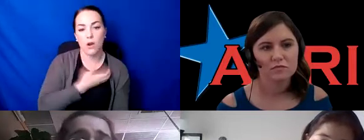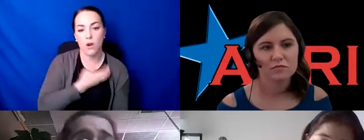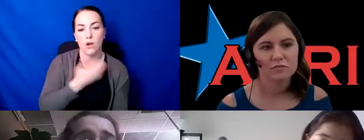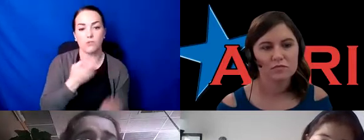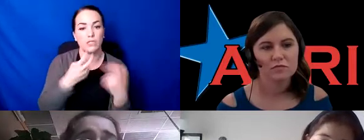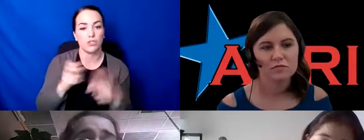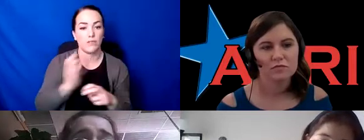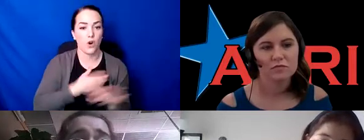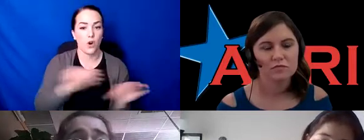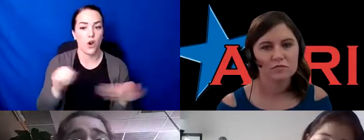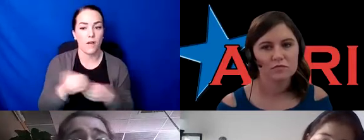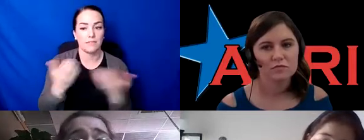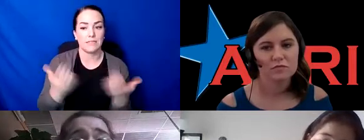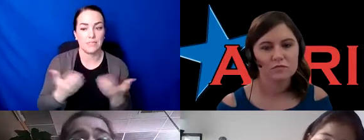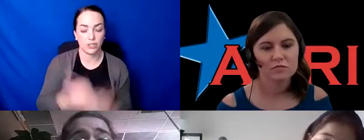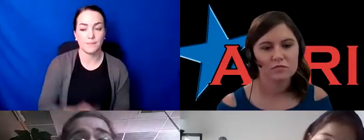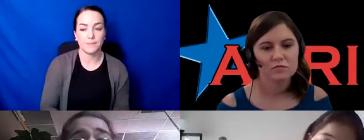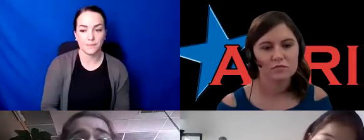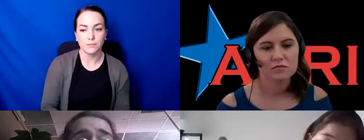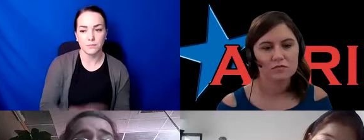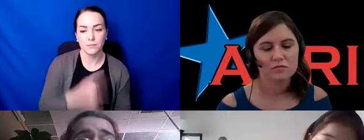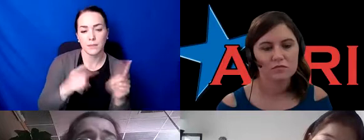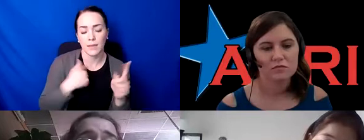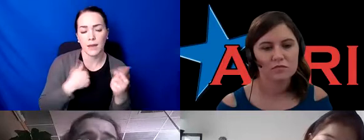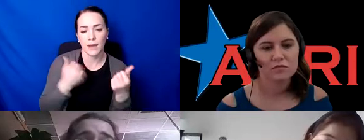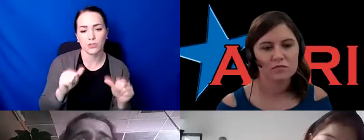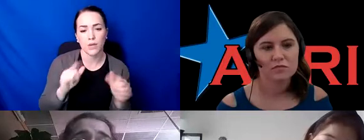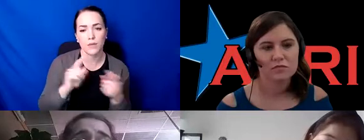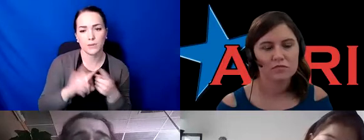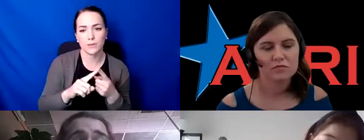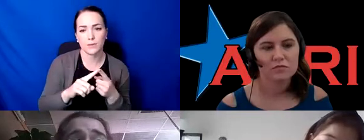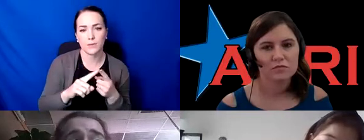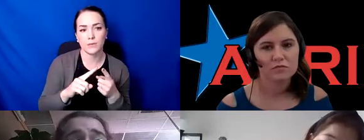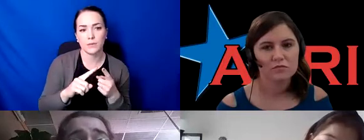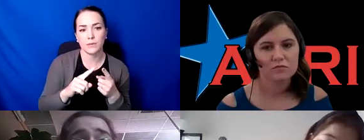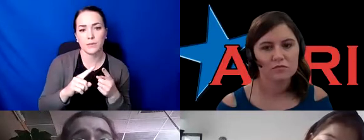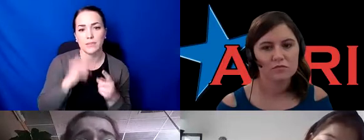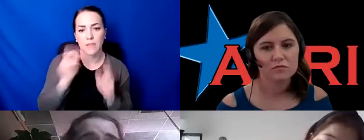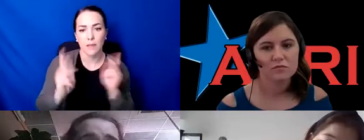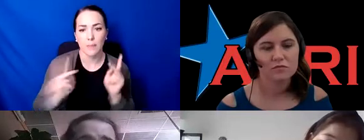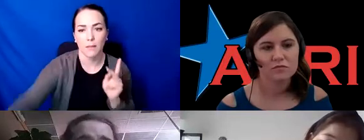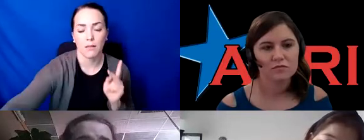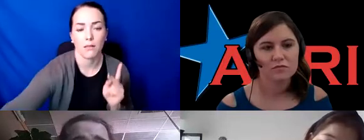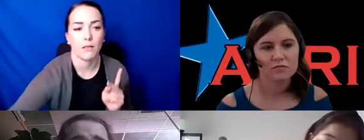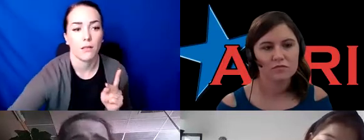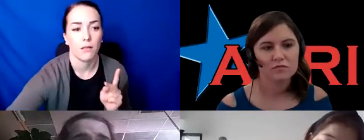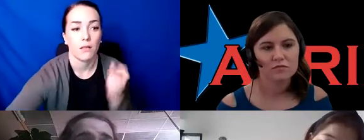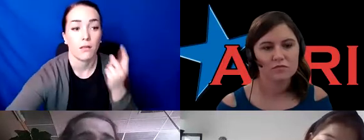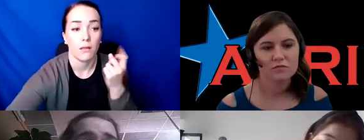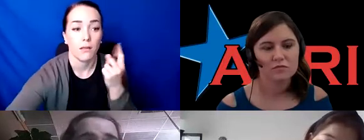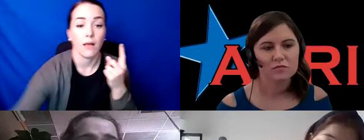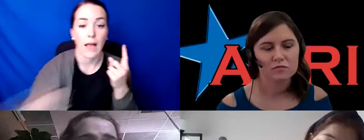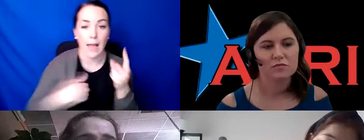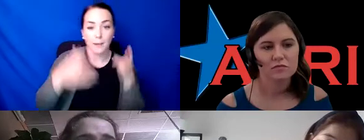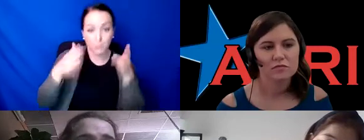Ellensburg. But I try to make people, like, let them be aware, like, I'm a person, like, my name is Sarah, but I'm